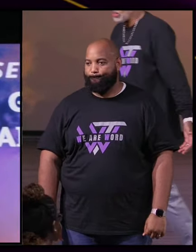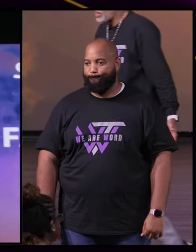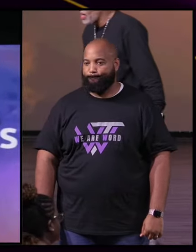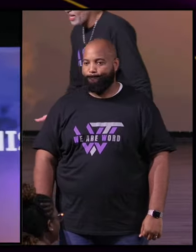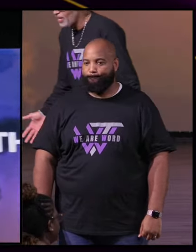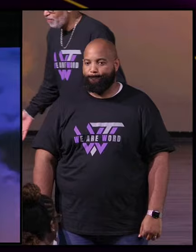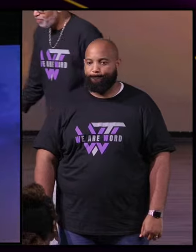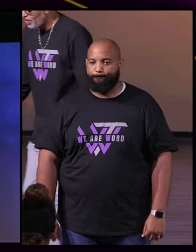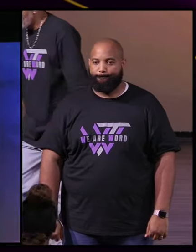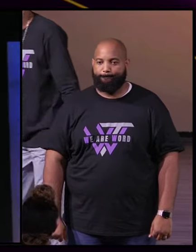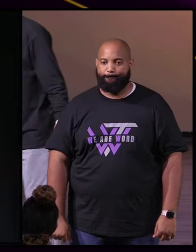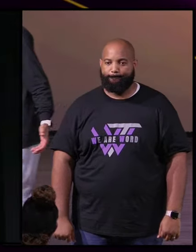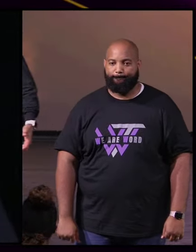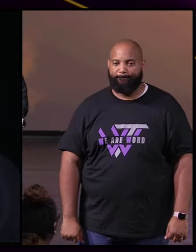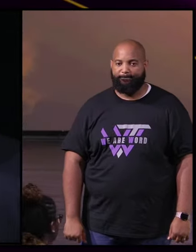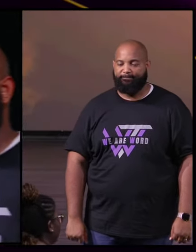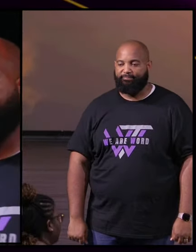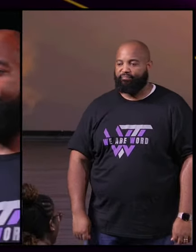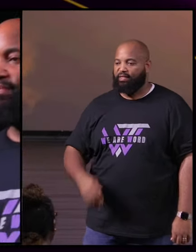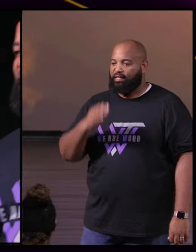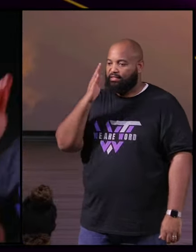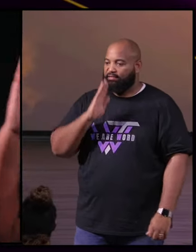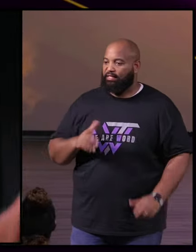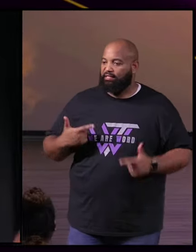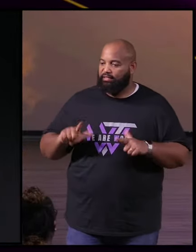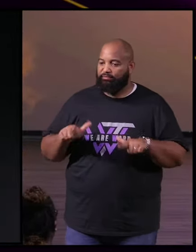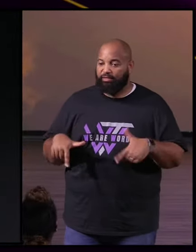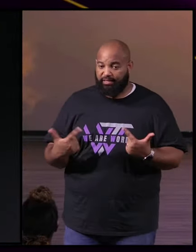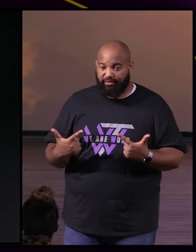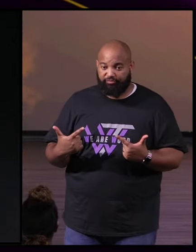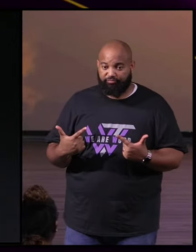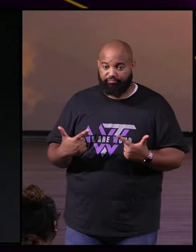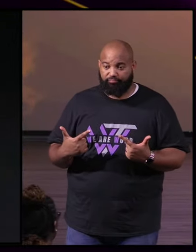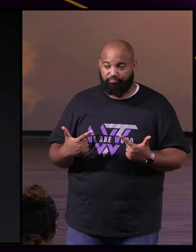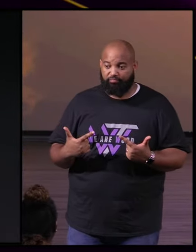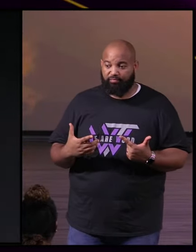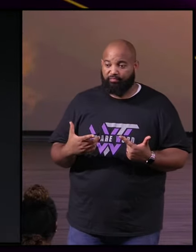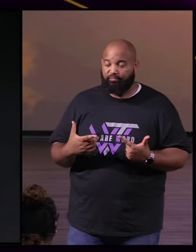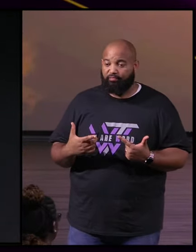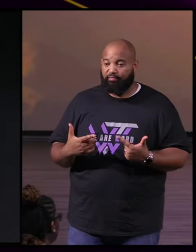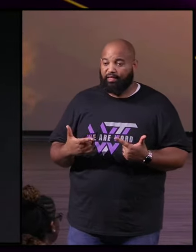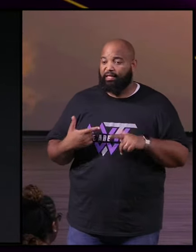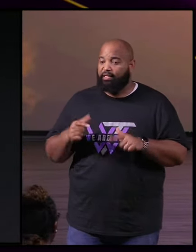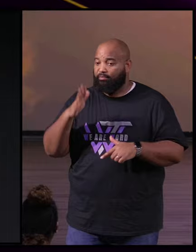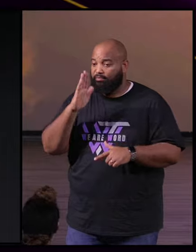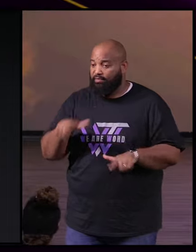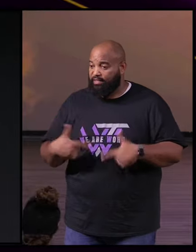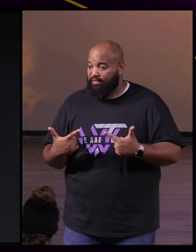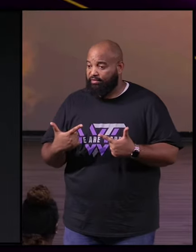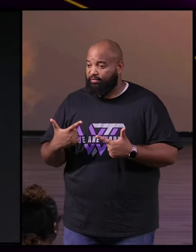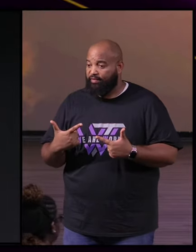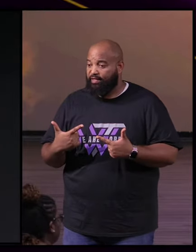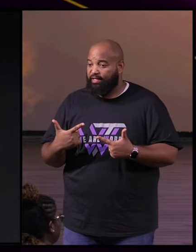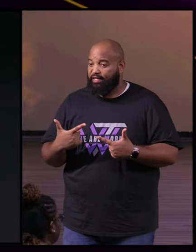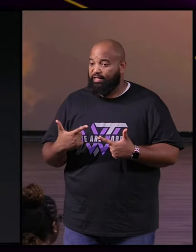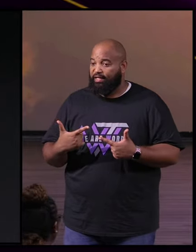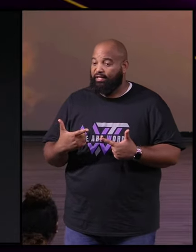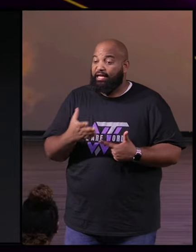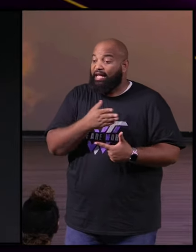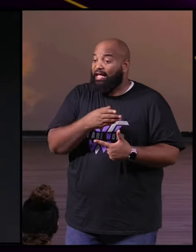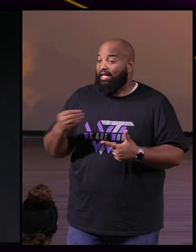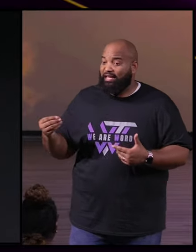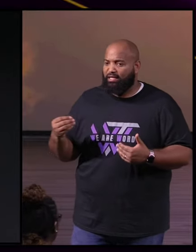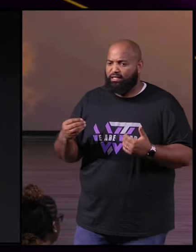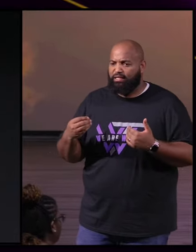I'm almost done. He didn't just let him live. He didn't just let him live, y'all. He put